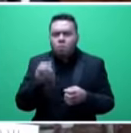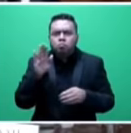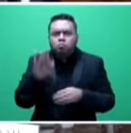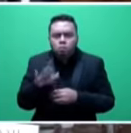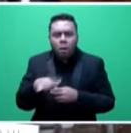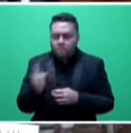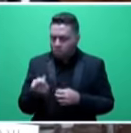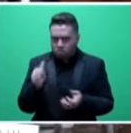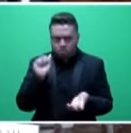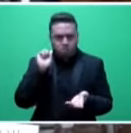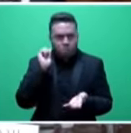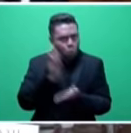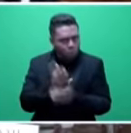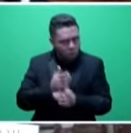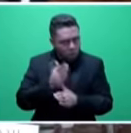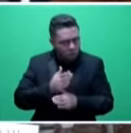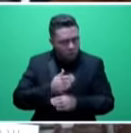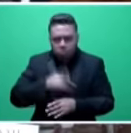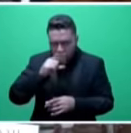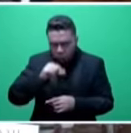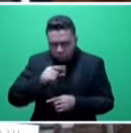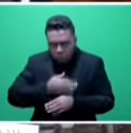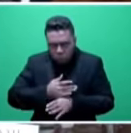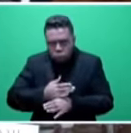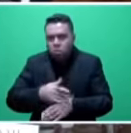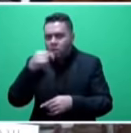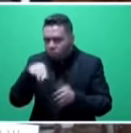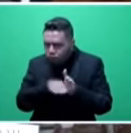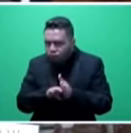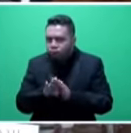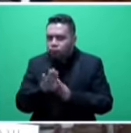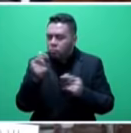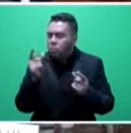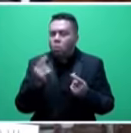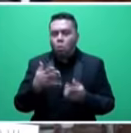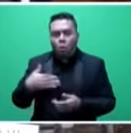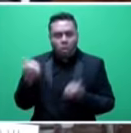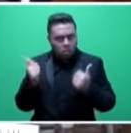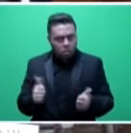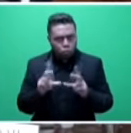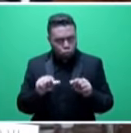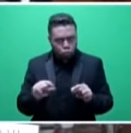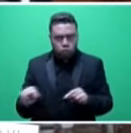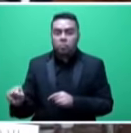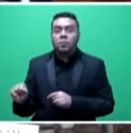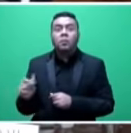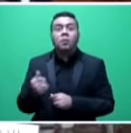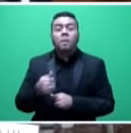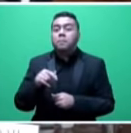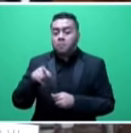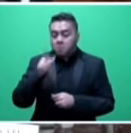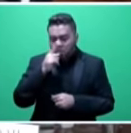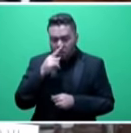time. The people of this country know this. The people who do not have the luxury of being treated at the super